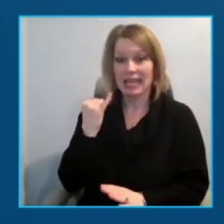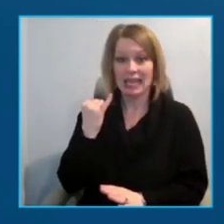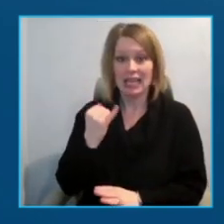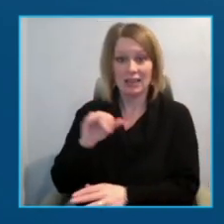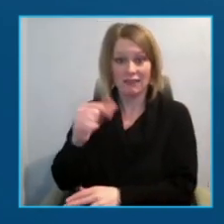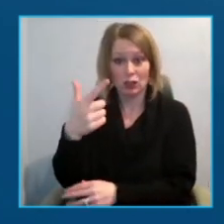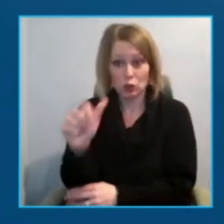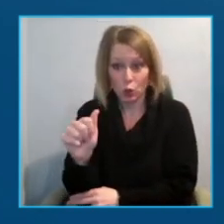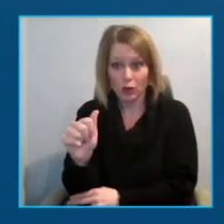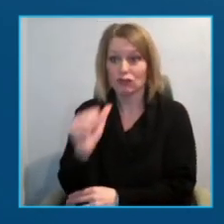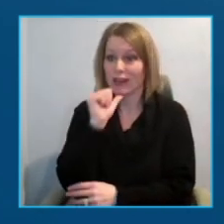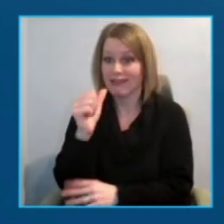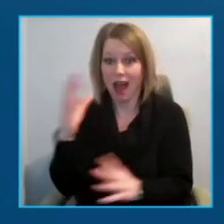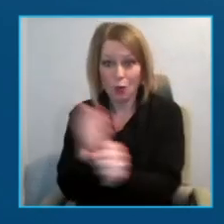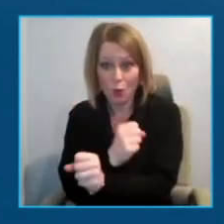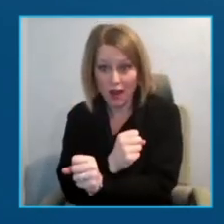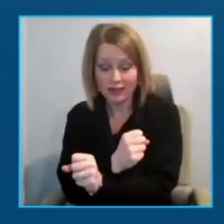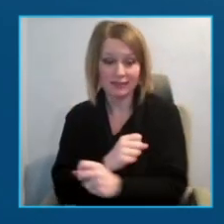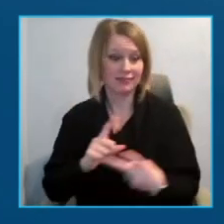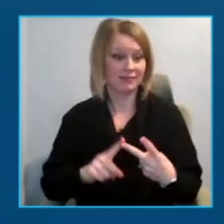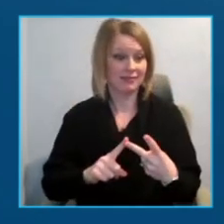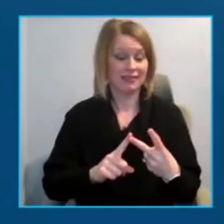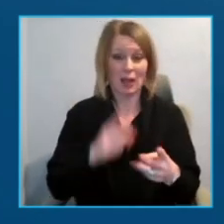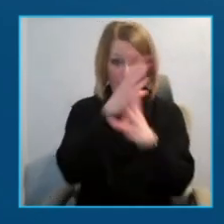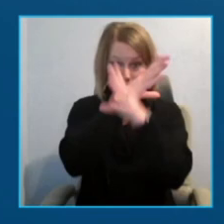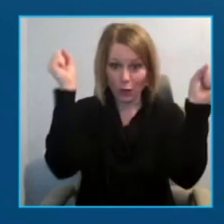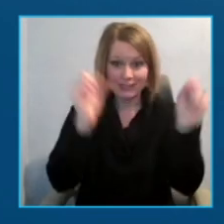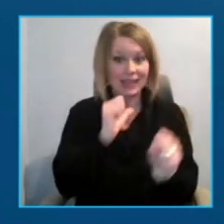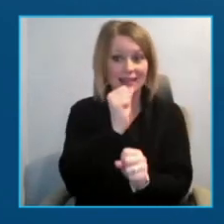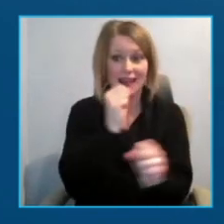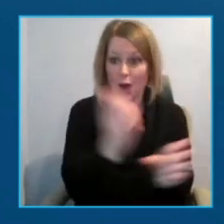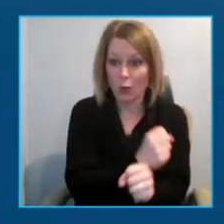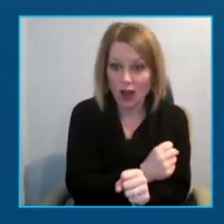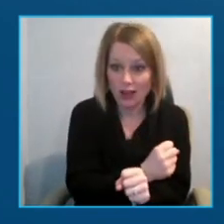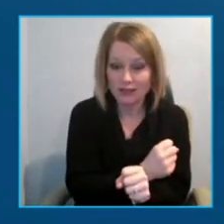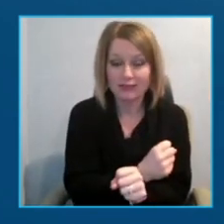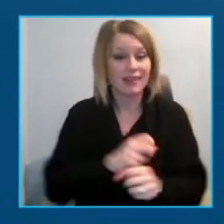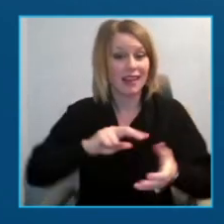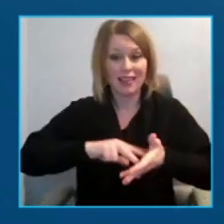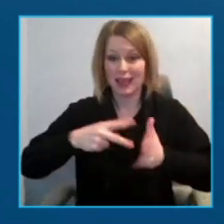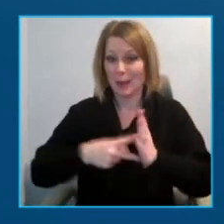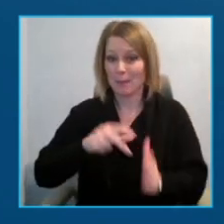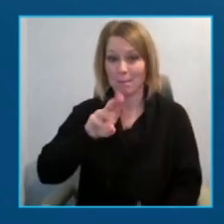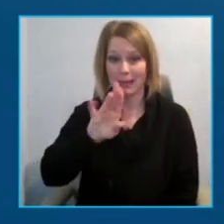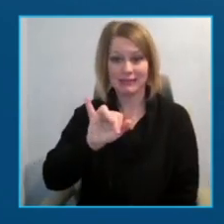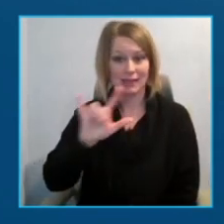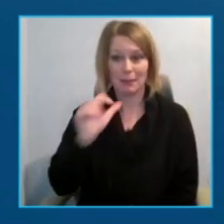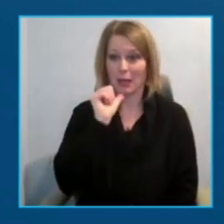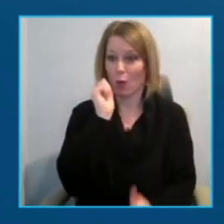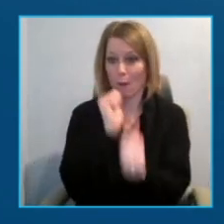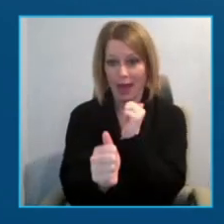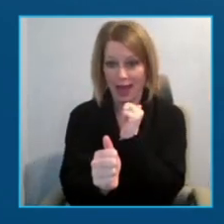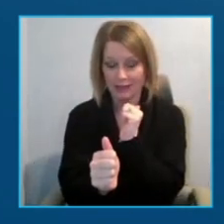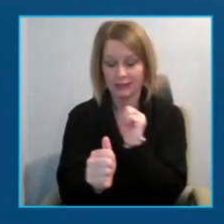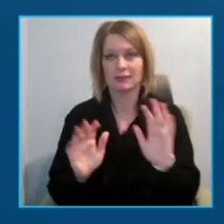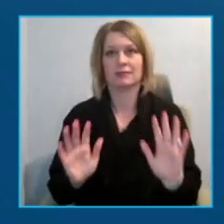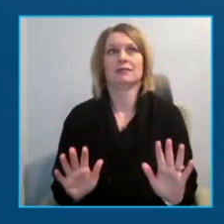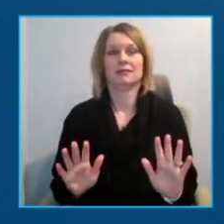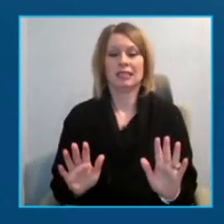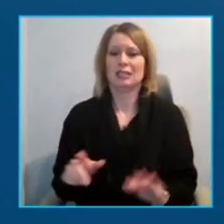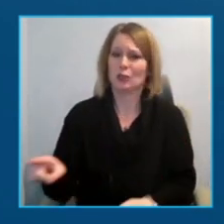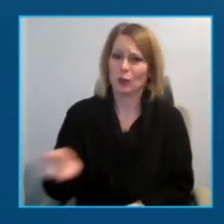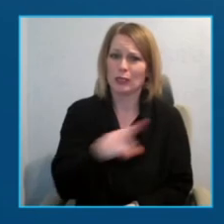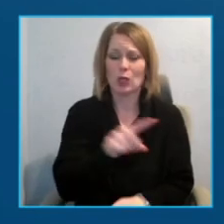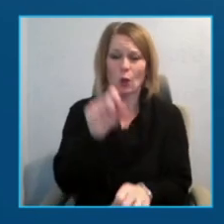bill if we hadn't won the presidency. We wouldn't have had that bill if we hadn't done all this work. So I hope we all reflect